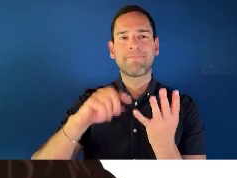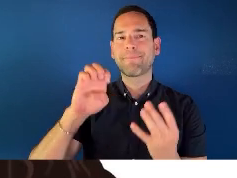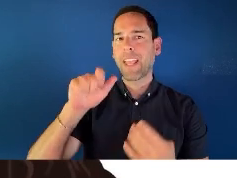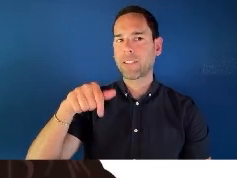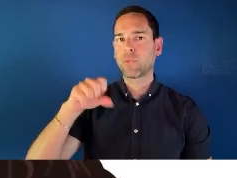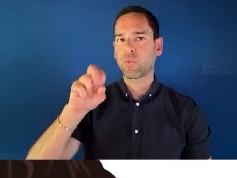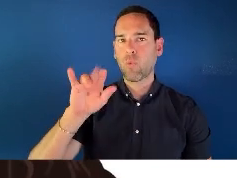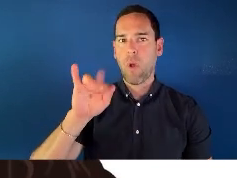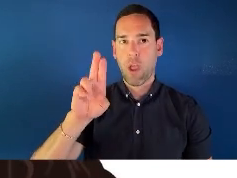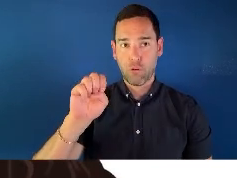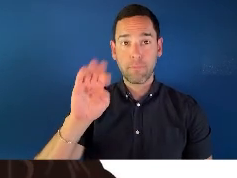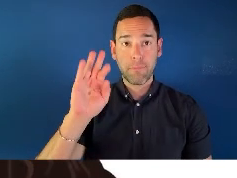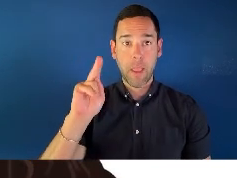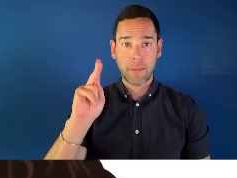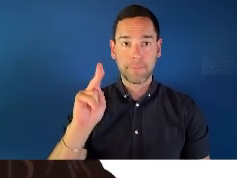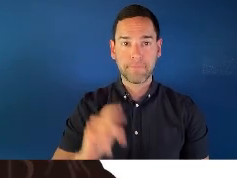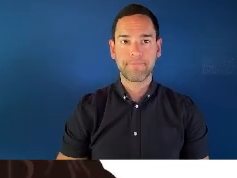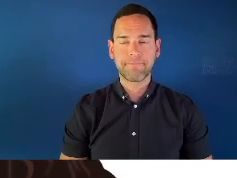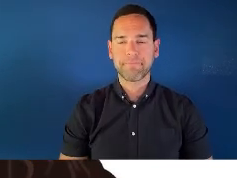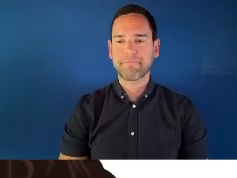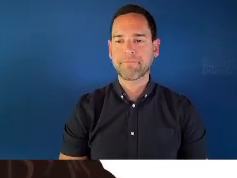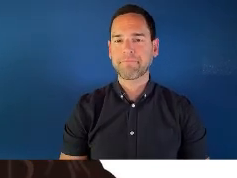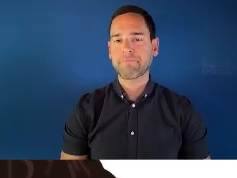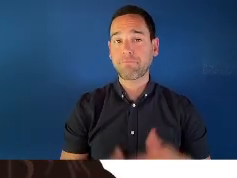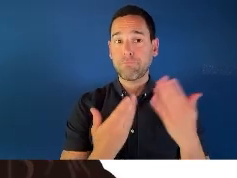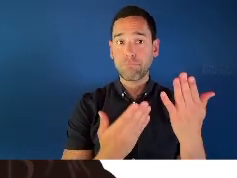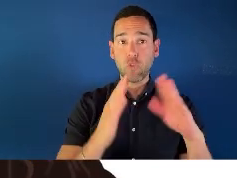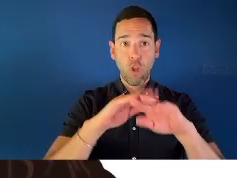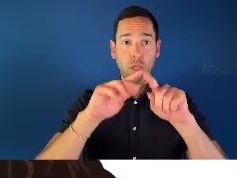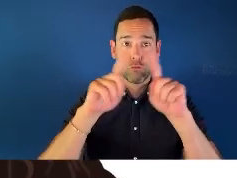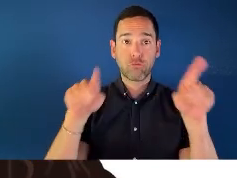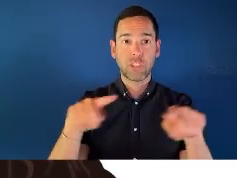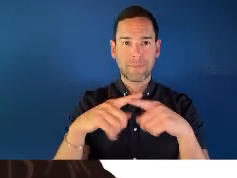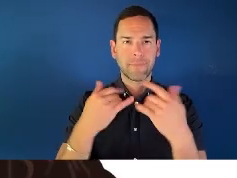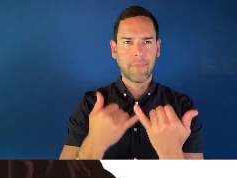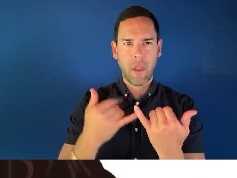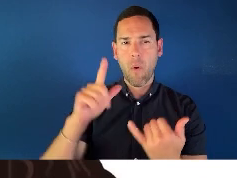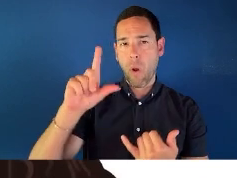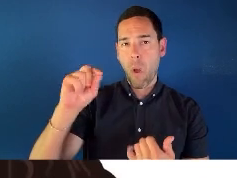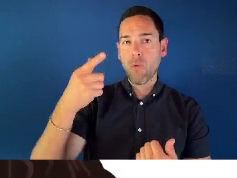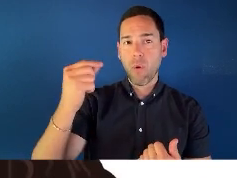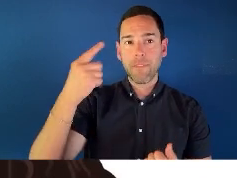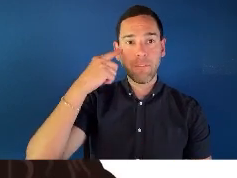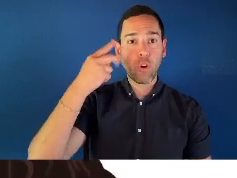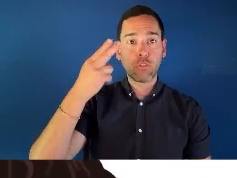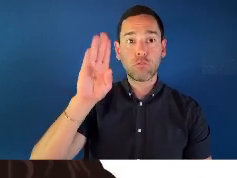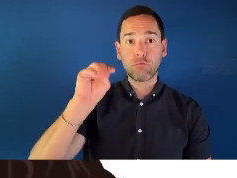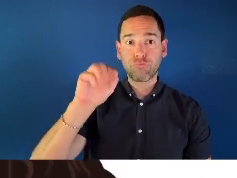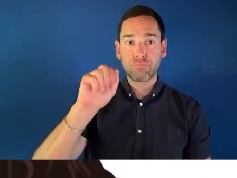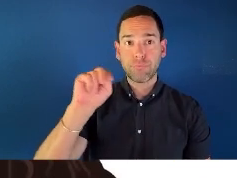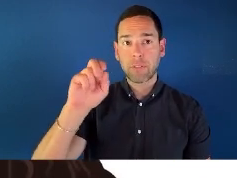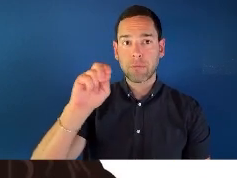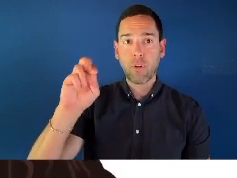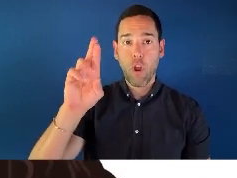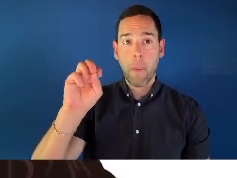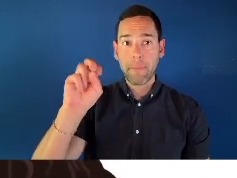Present 2023-2024 Heumann-Armstrong Award winner R.J. Justice, illustrated by Access